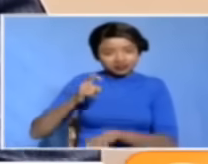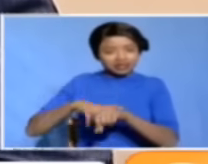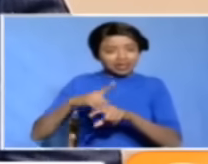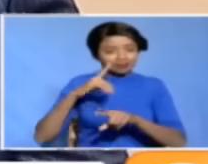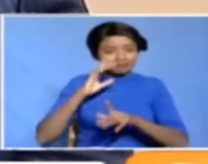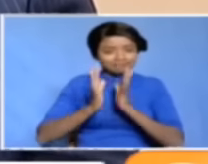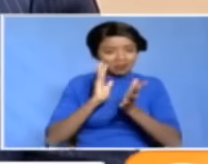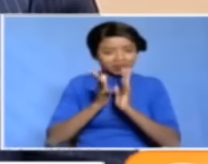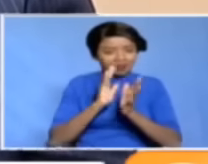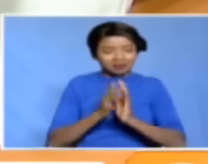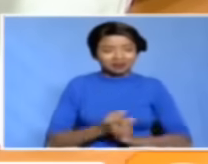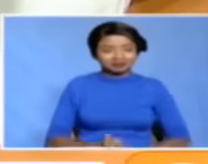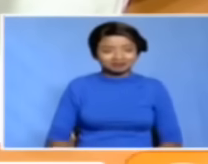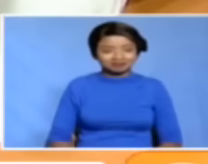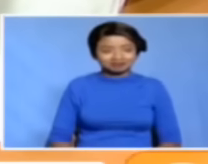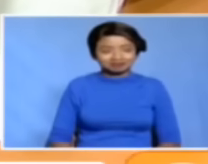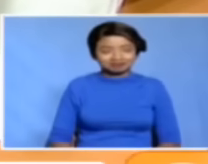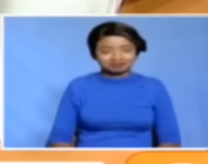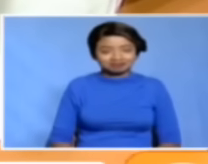will tell what exactly happened there. Yes.